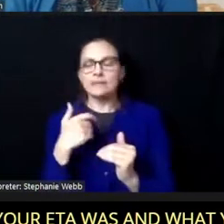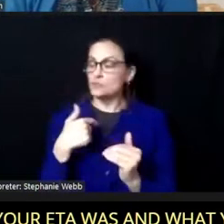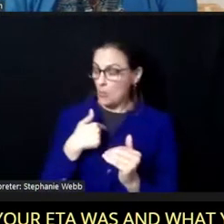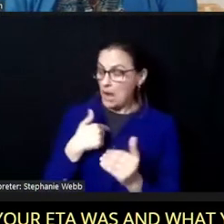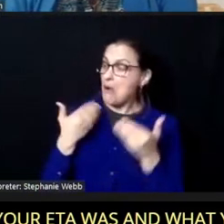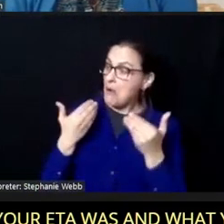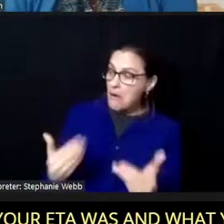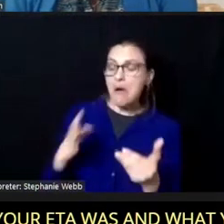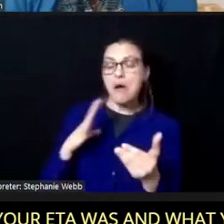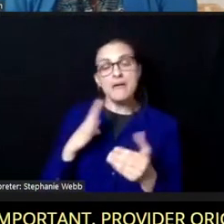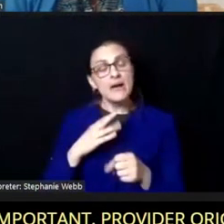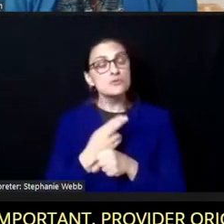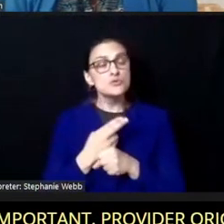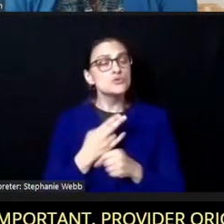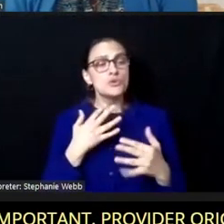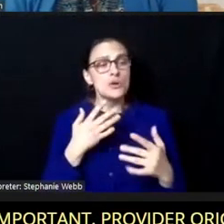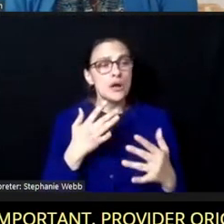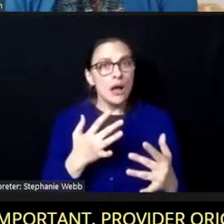over our